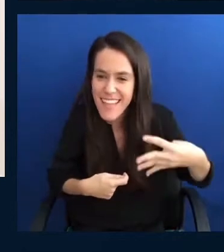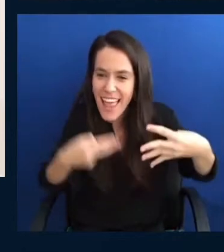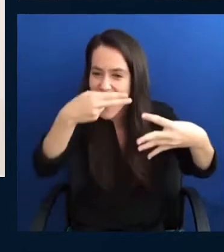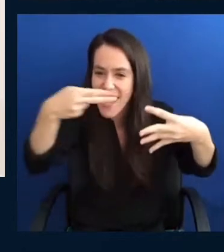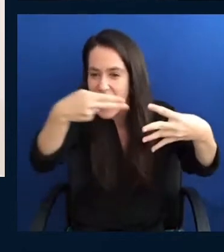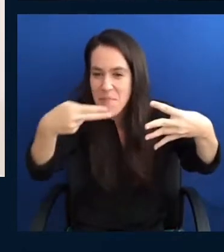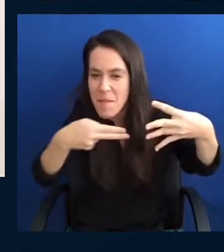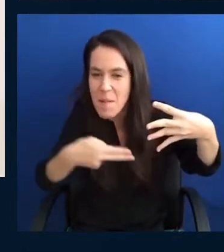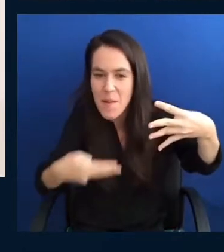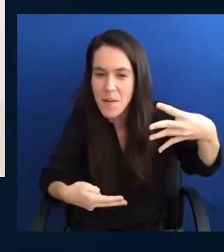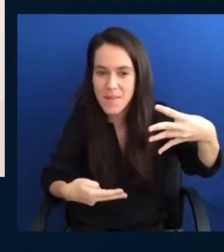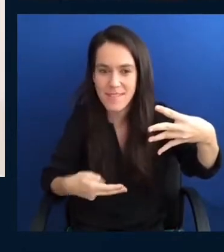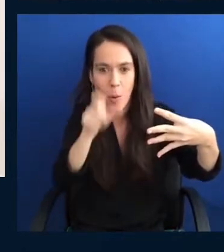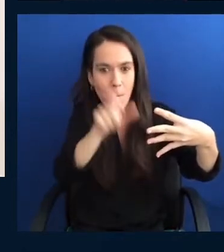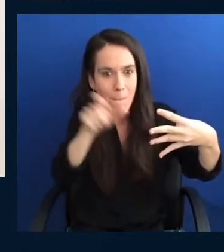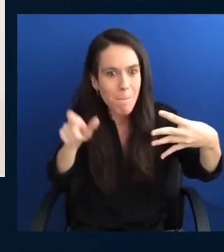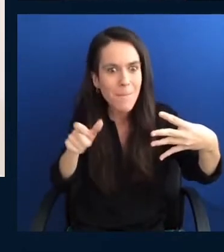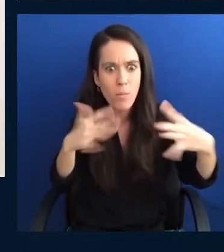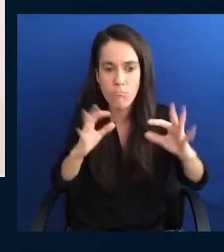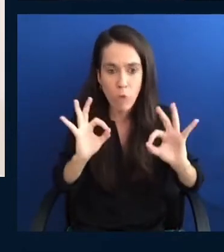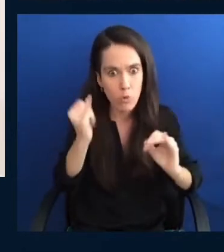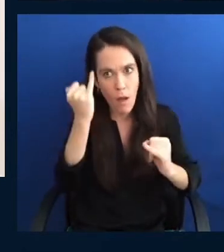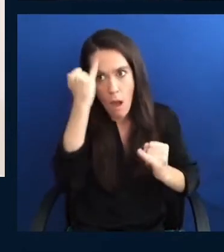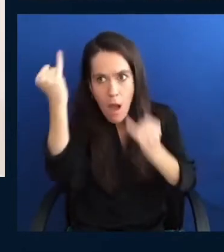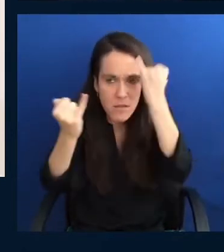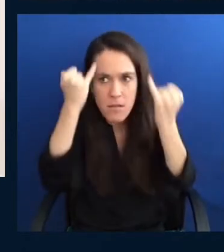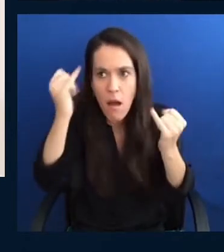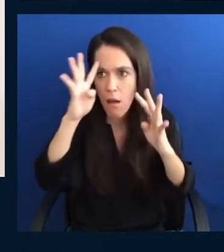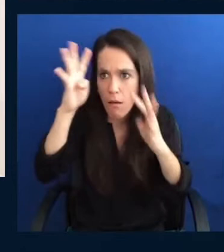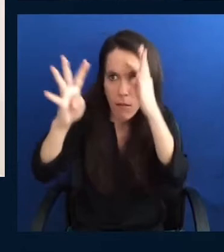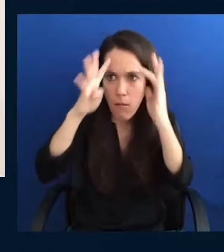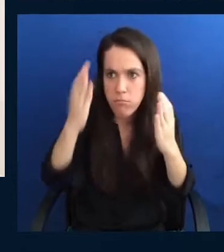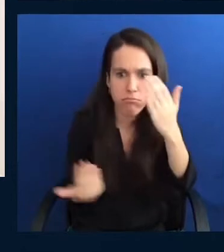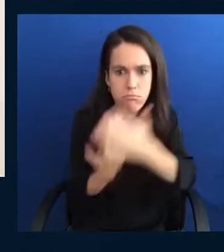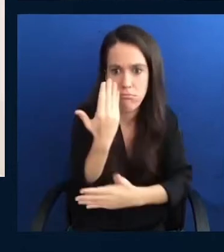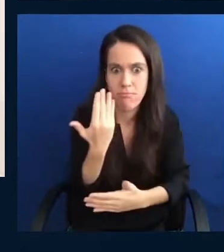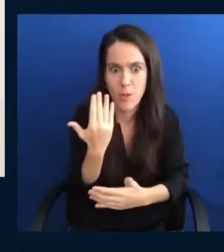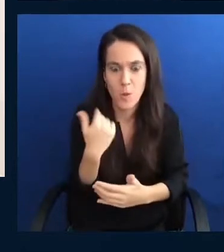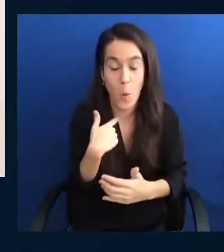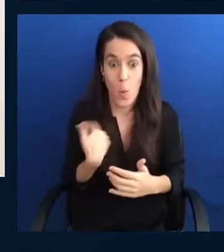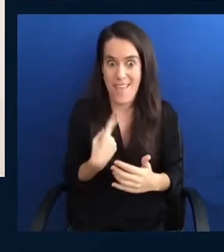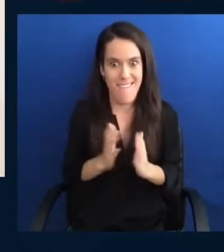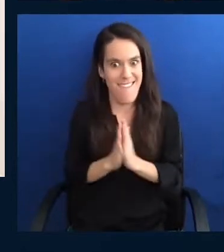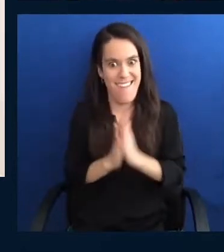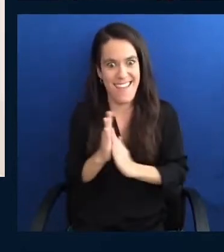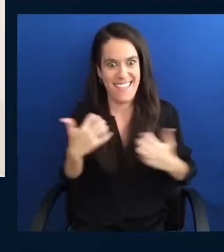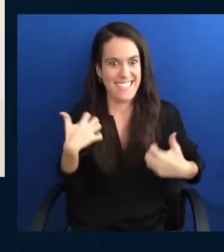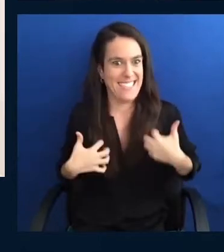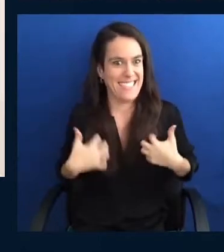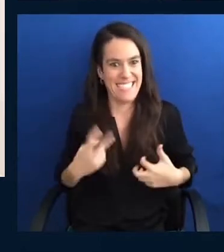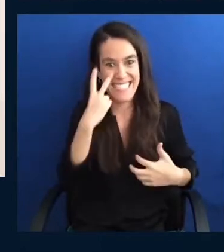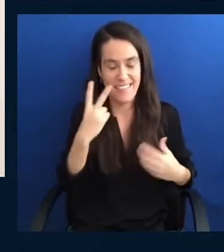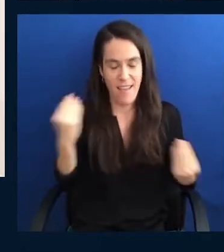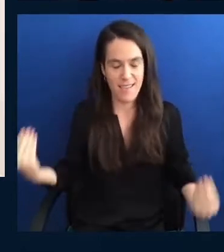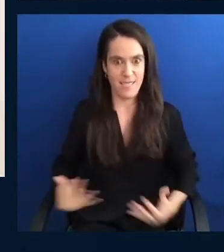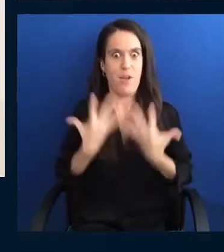cool stuff or cool solutions have been built on top of Umbraco, and we're just super excited. It's so inspiring to